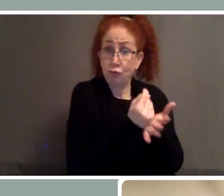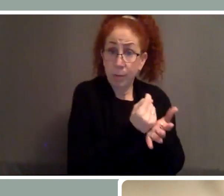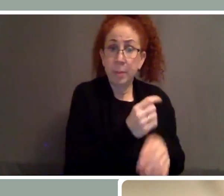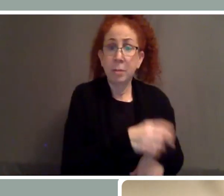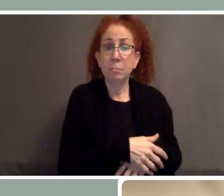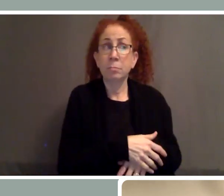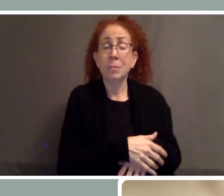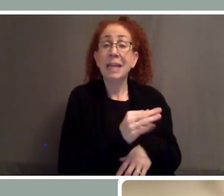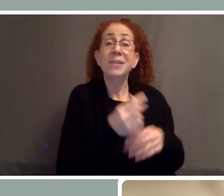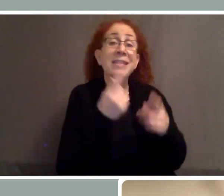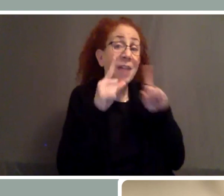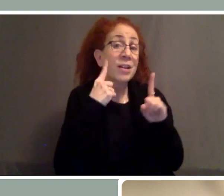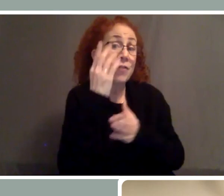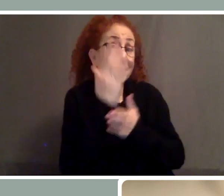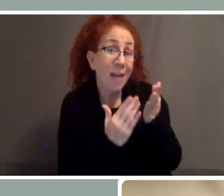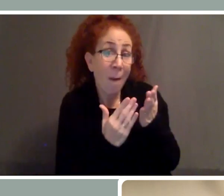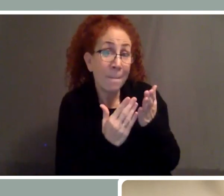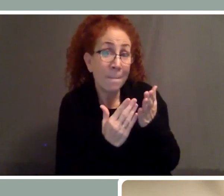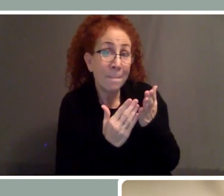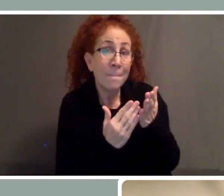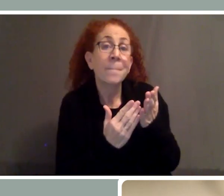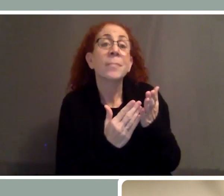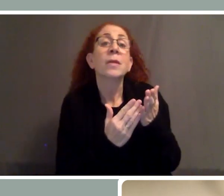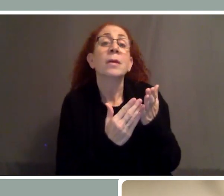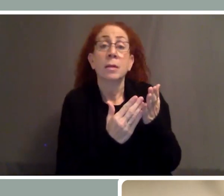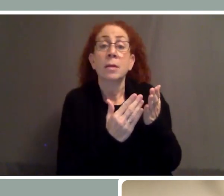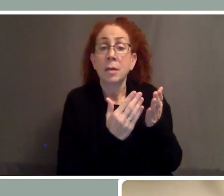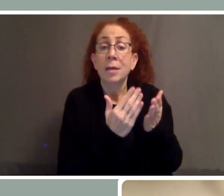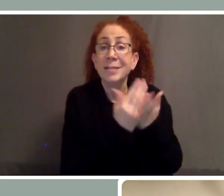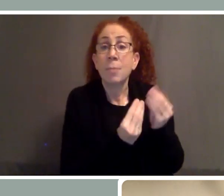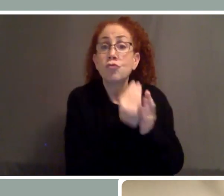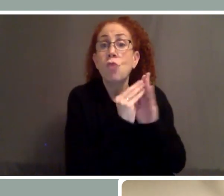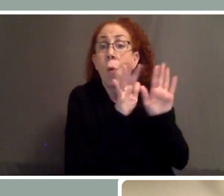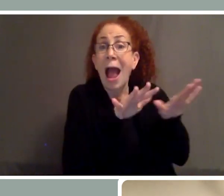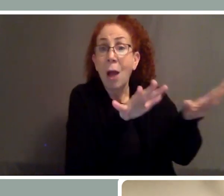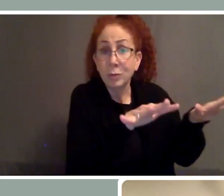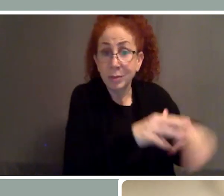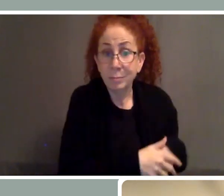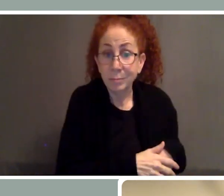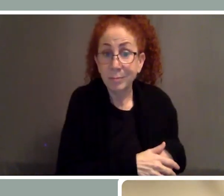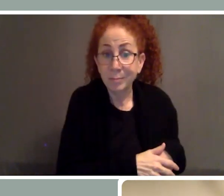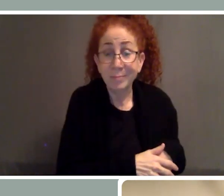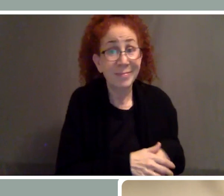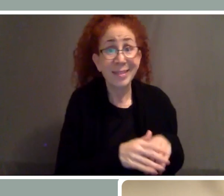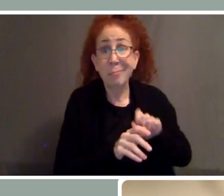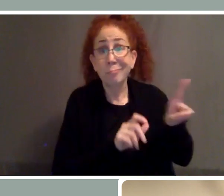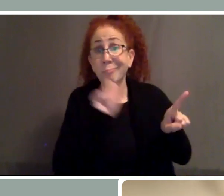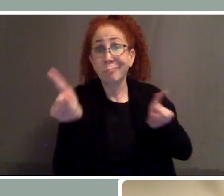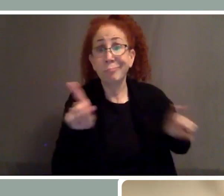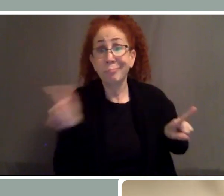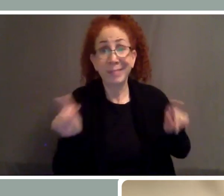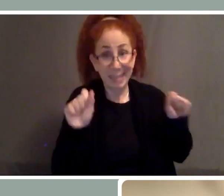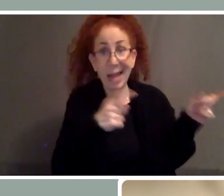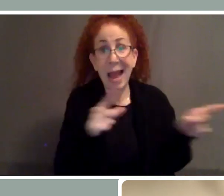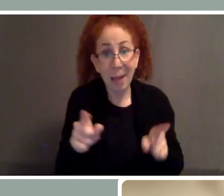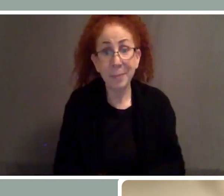out. Sometimes what can happen as the tumor is disseminating or is spreading, that one goes here and one goes there. So some